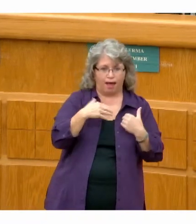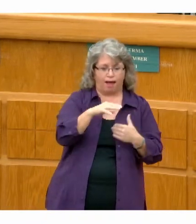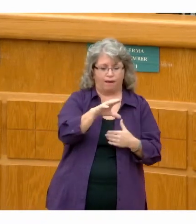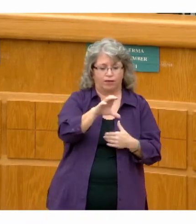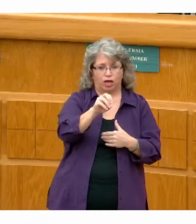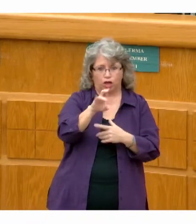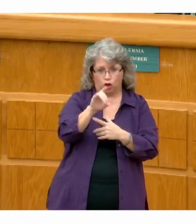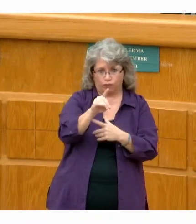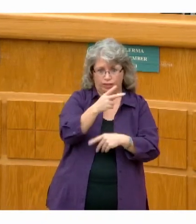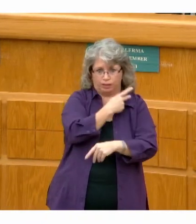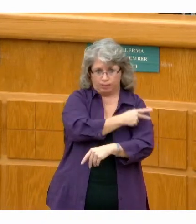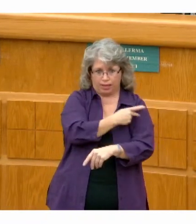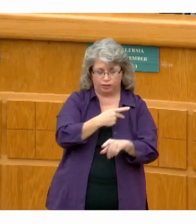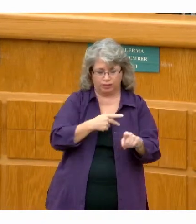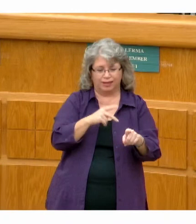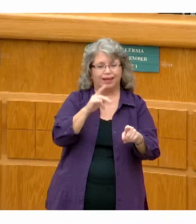the